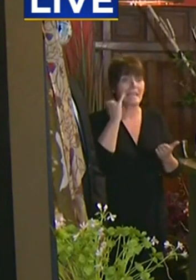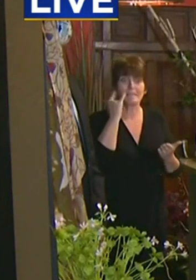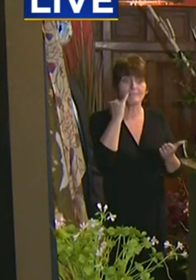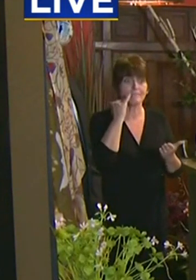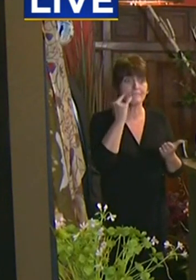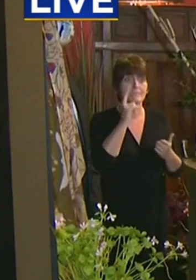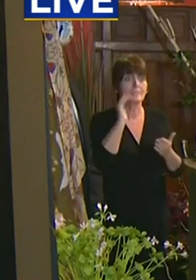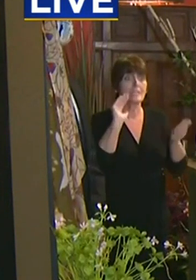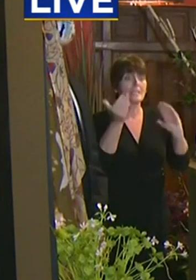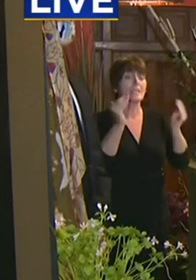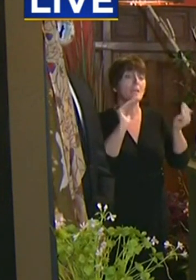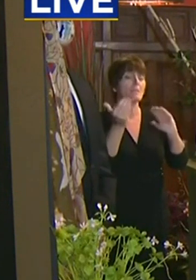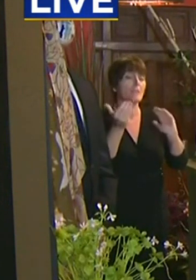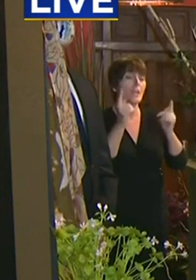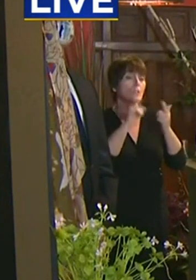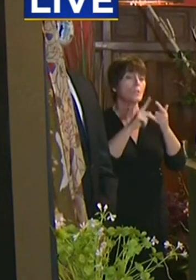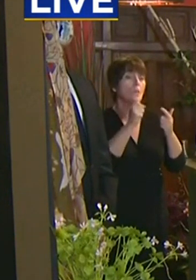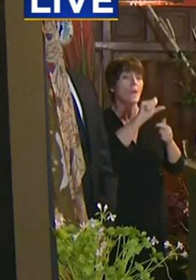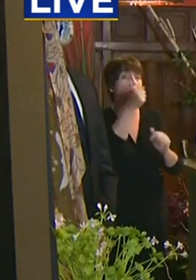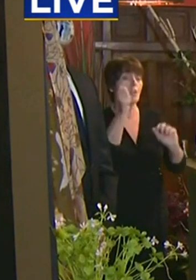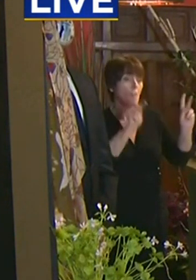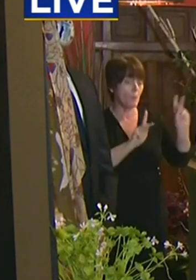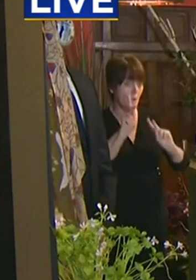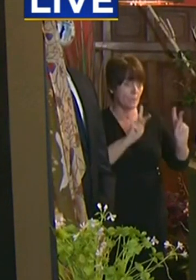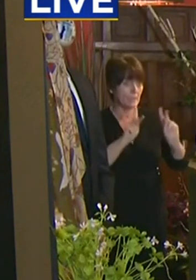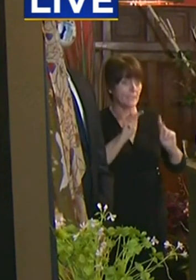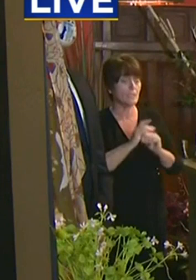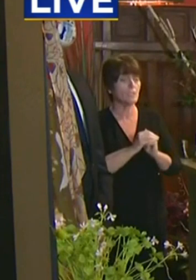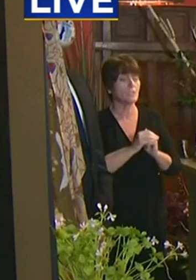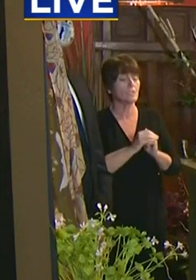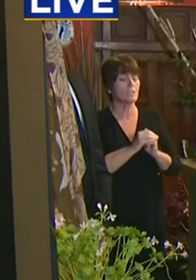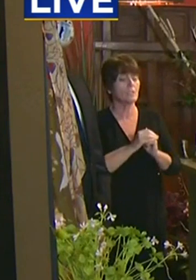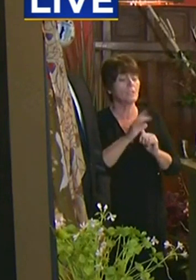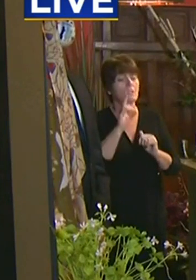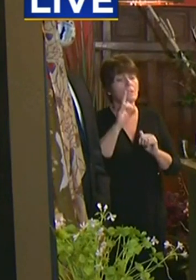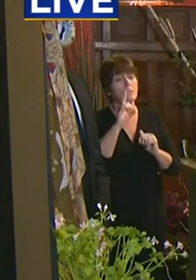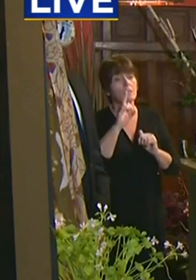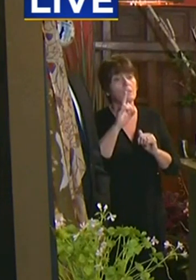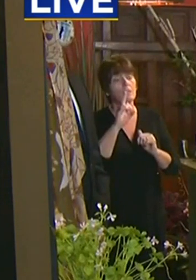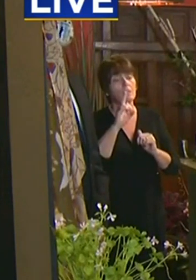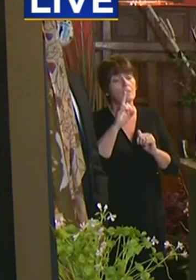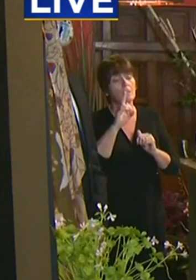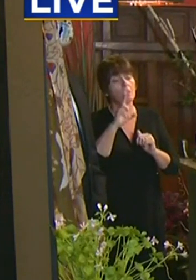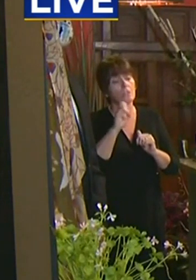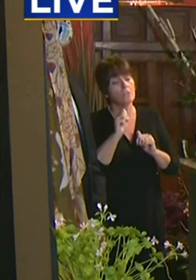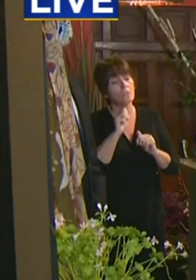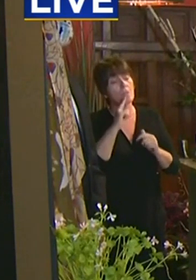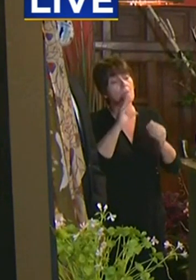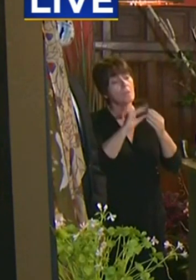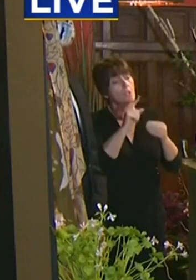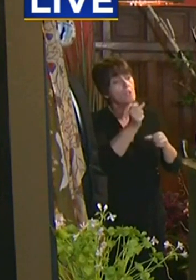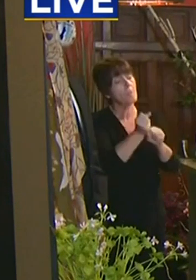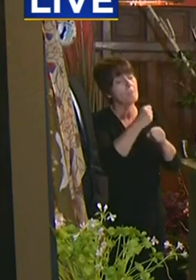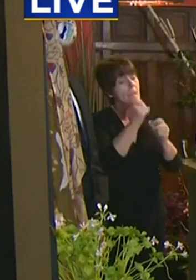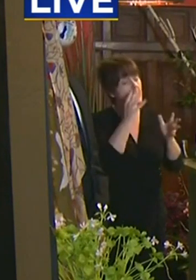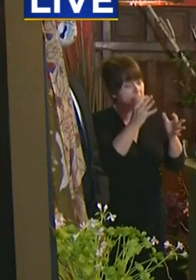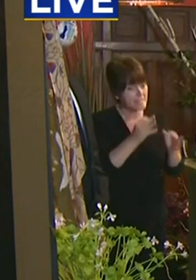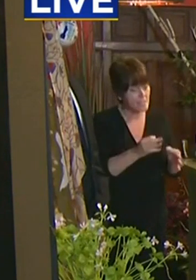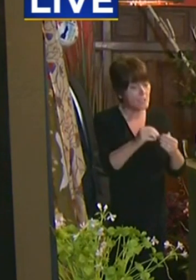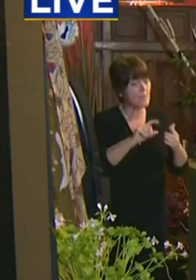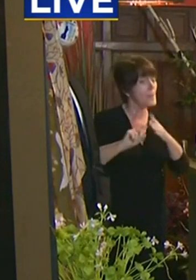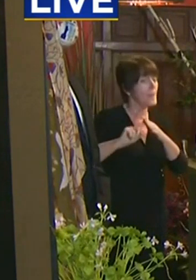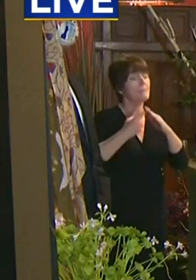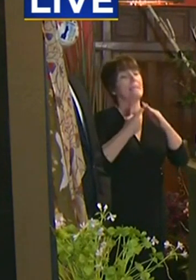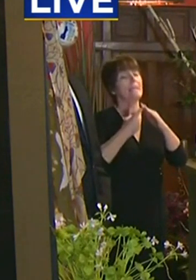to the size of our population is due to the tough decisions you made at the beginning and the cooperation of so